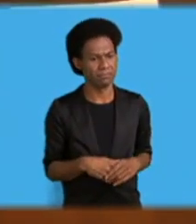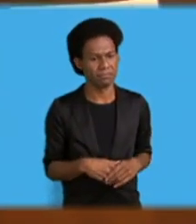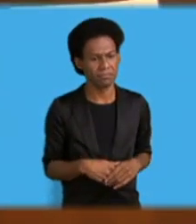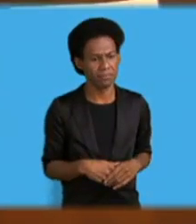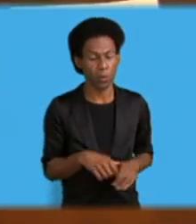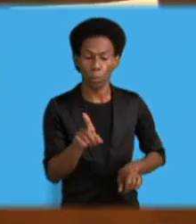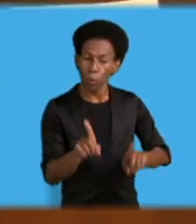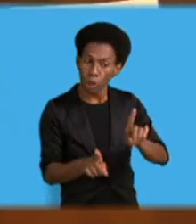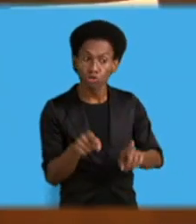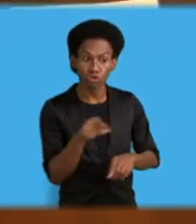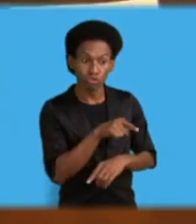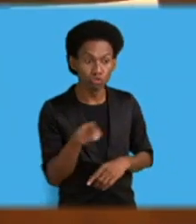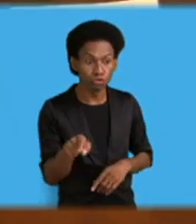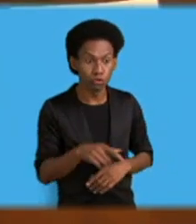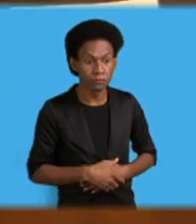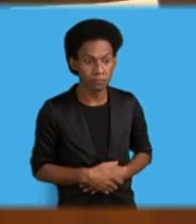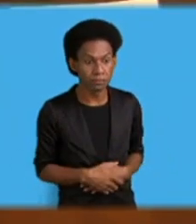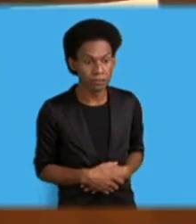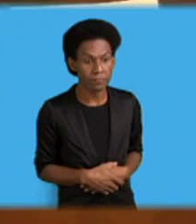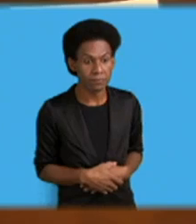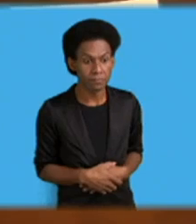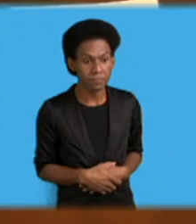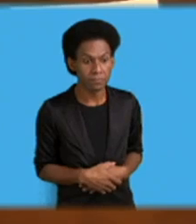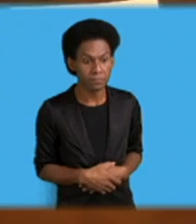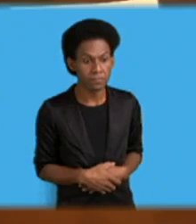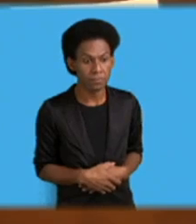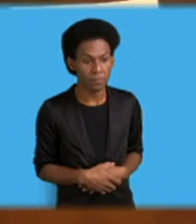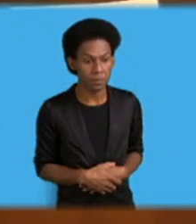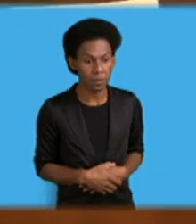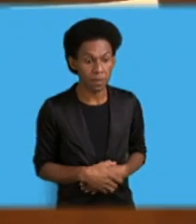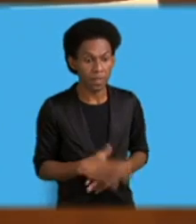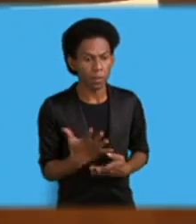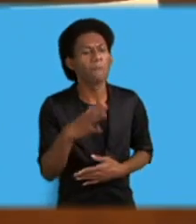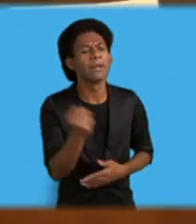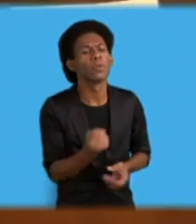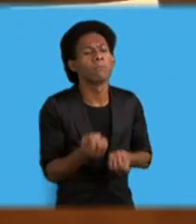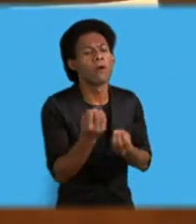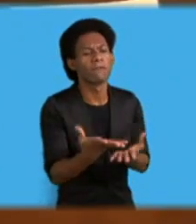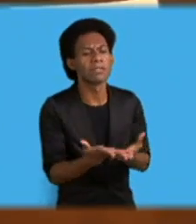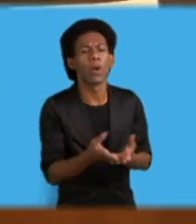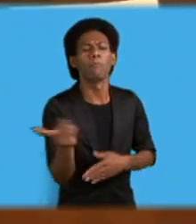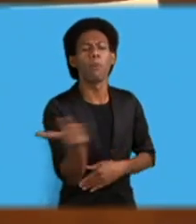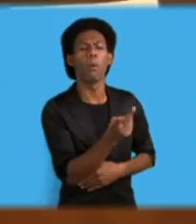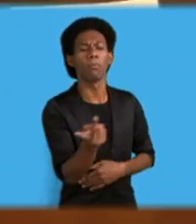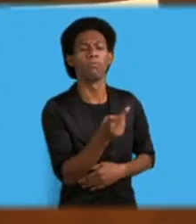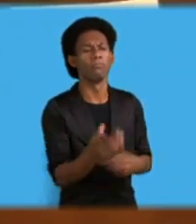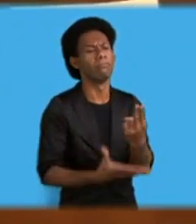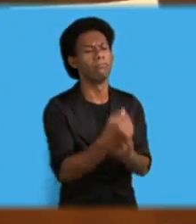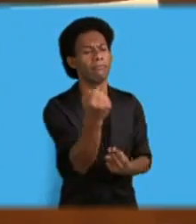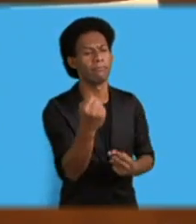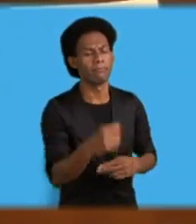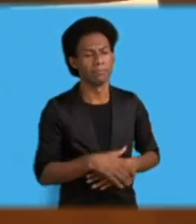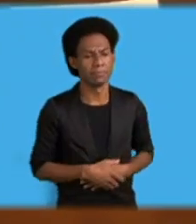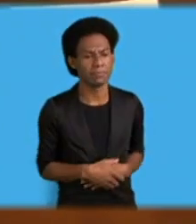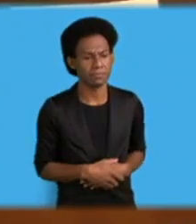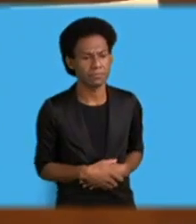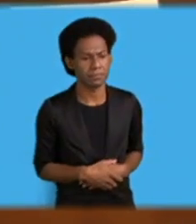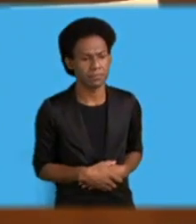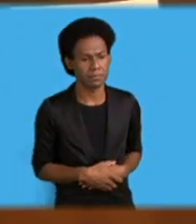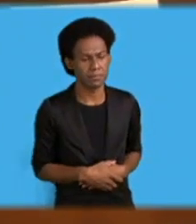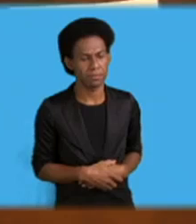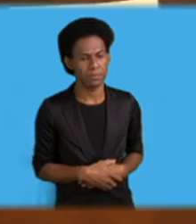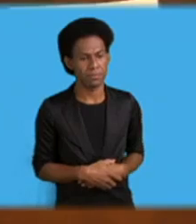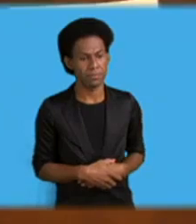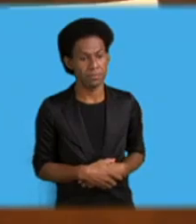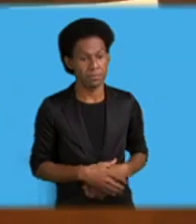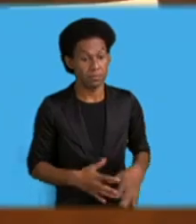that this is also provided inside the plane. We must have both, Madam Speaker, and I don't believe it is a corporate entity